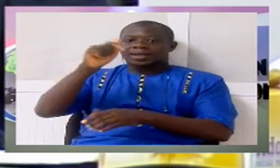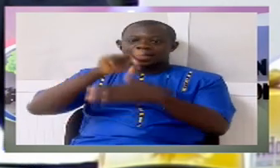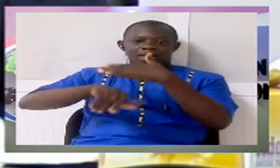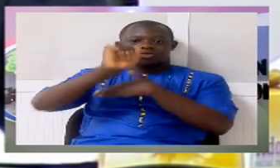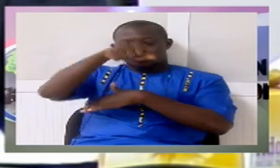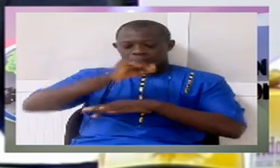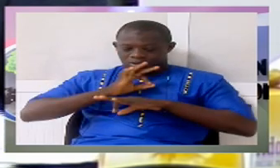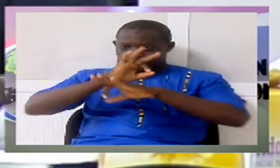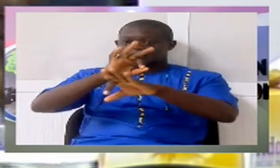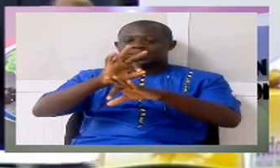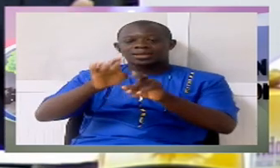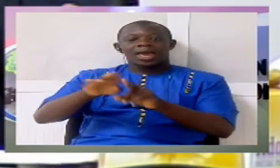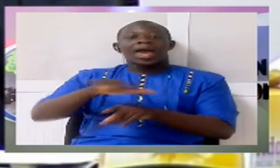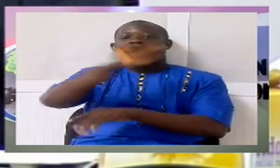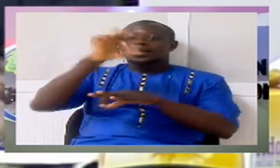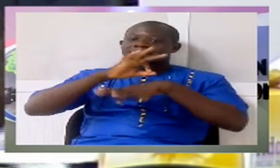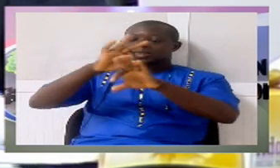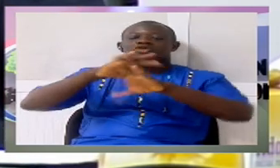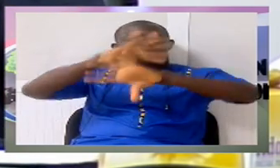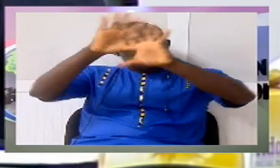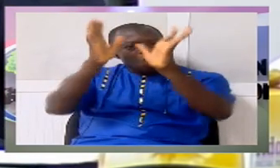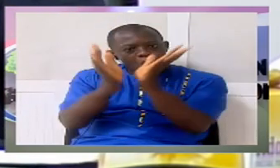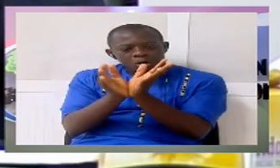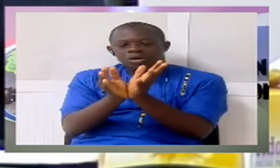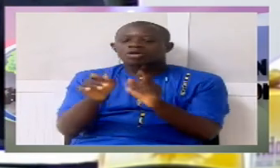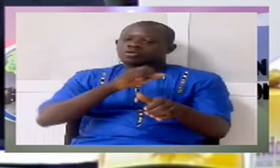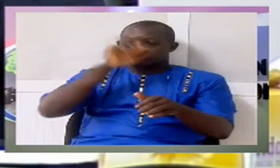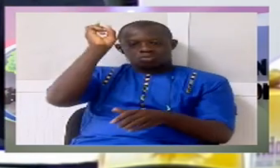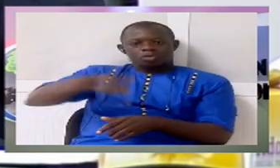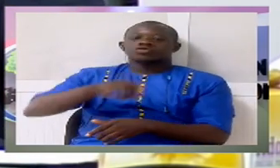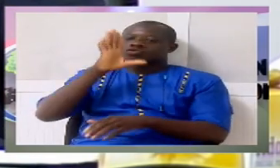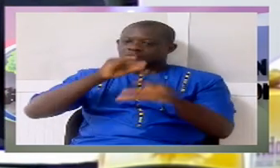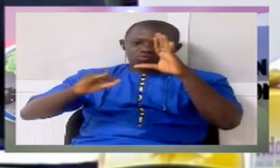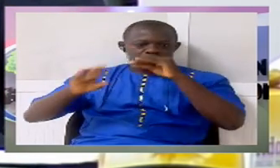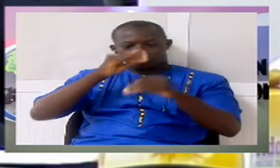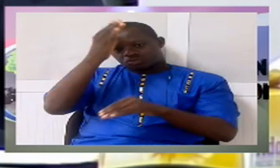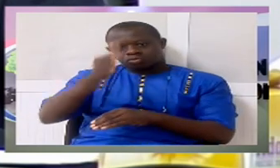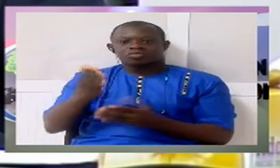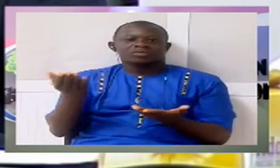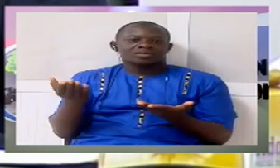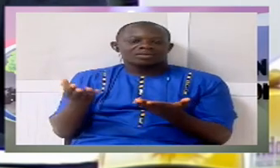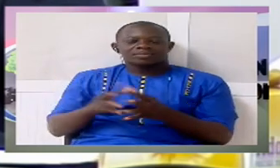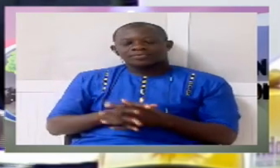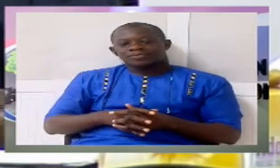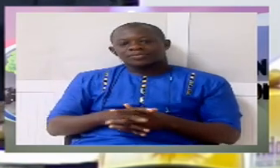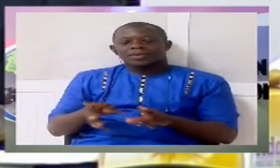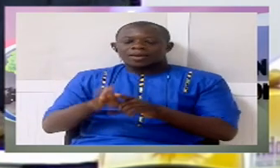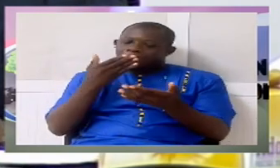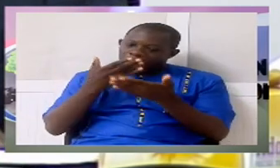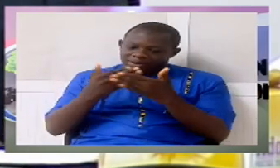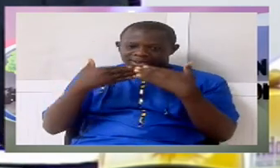interest and the interest of all that you speak the truth. Tell us